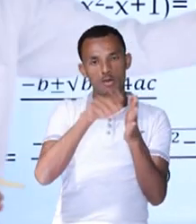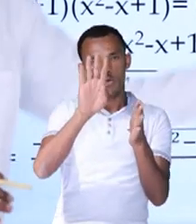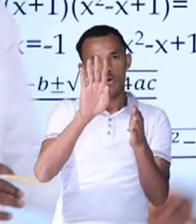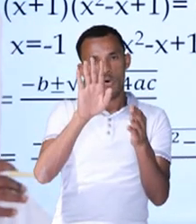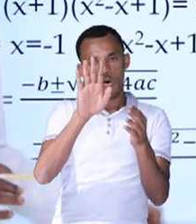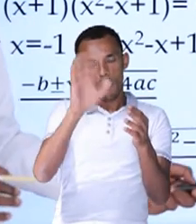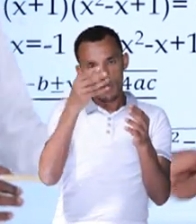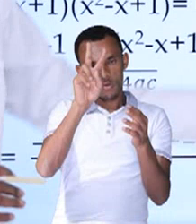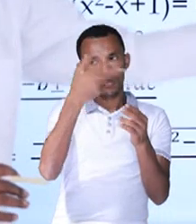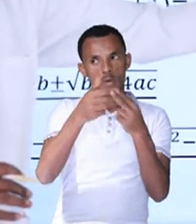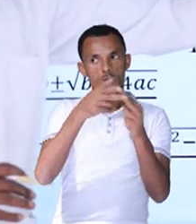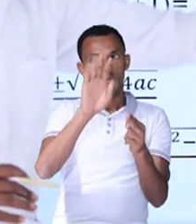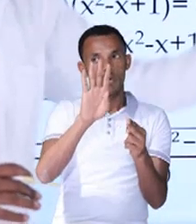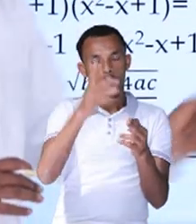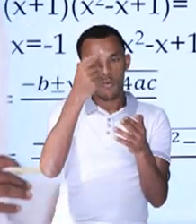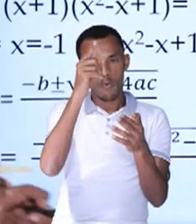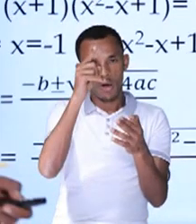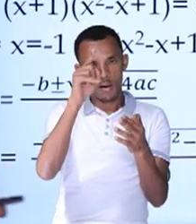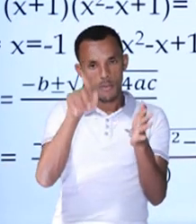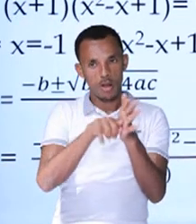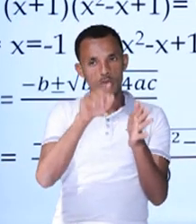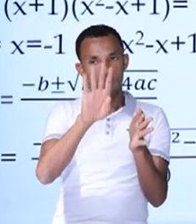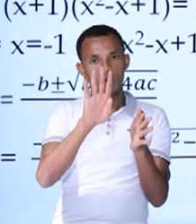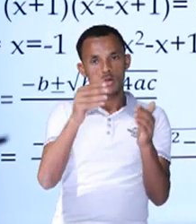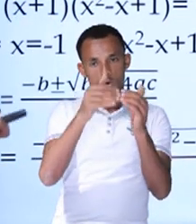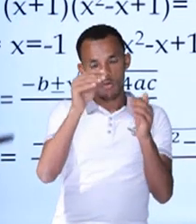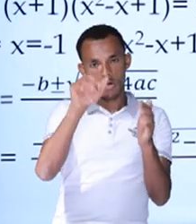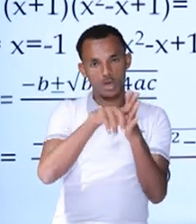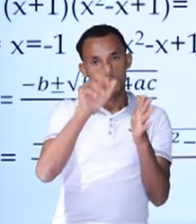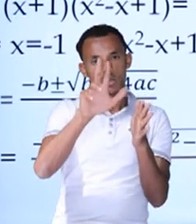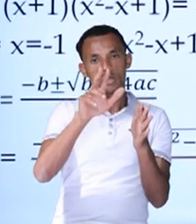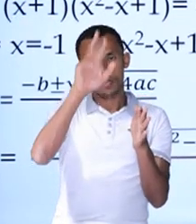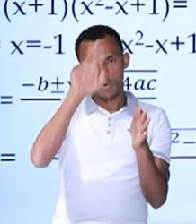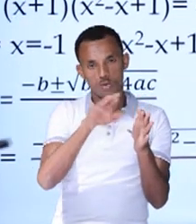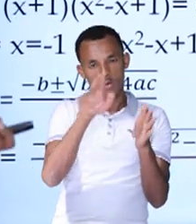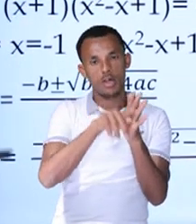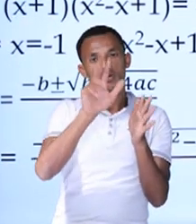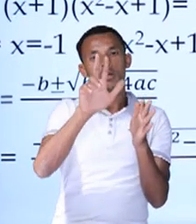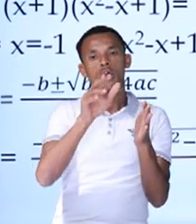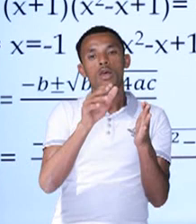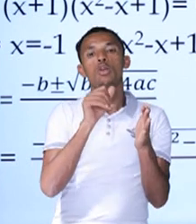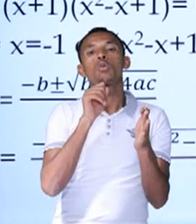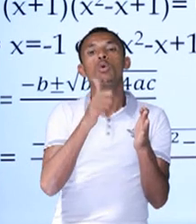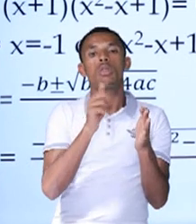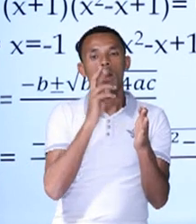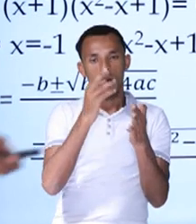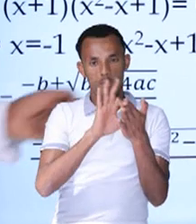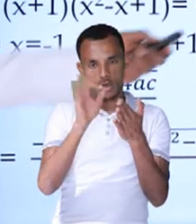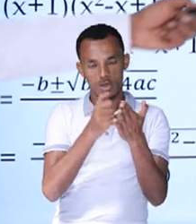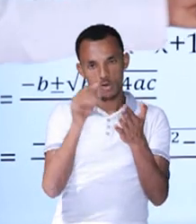times 1 to be equal to 2. 1 minus 4, it is negative 3. The square root of negative 3, it is not a real number, but it is